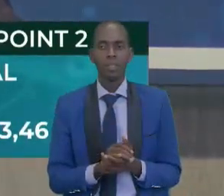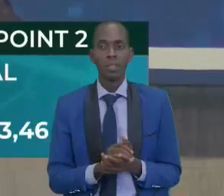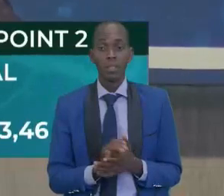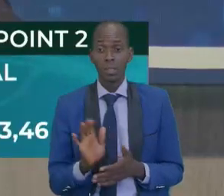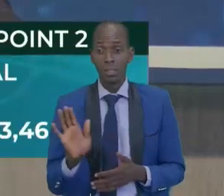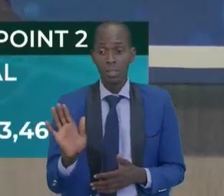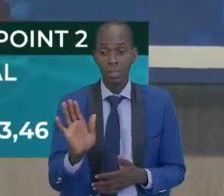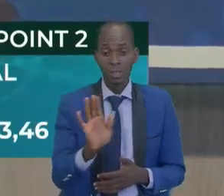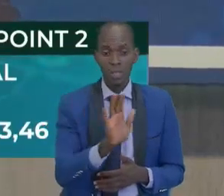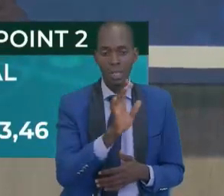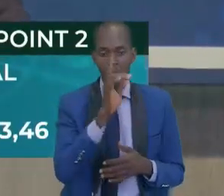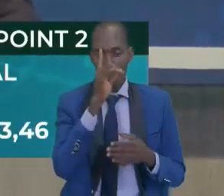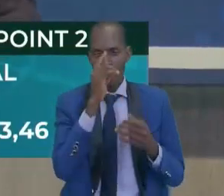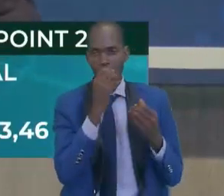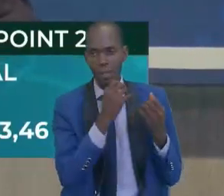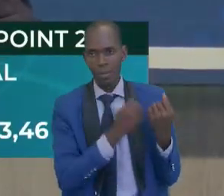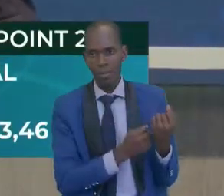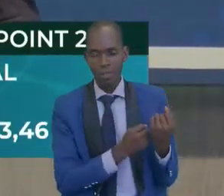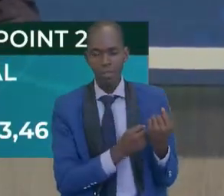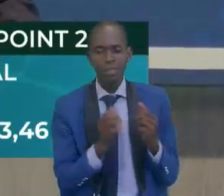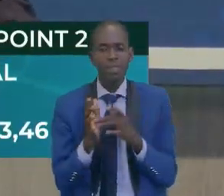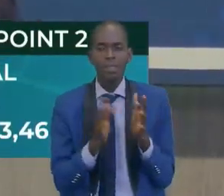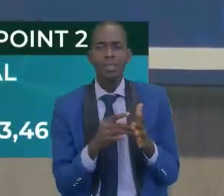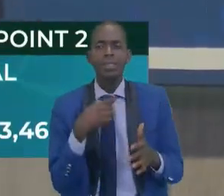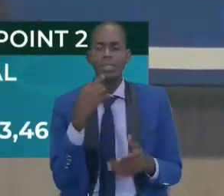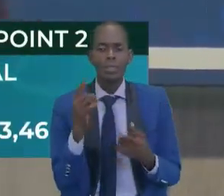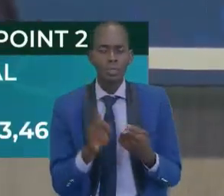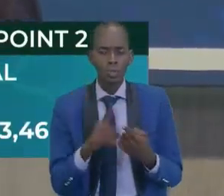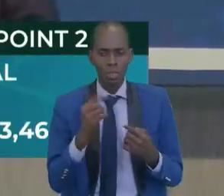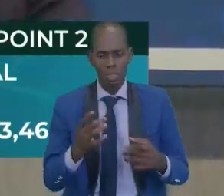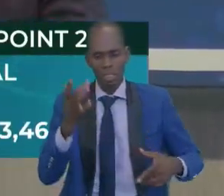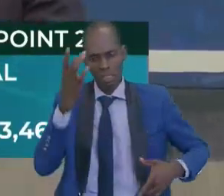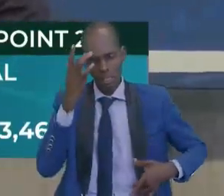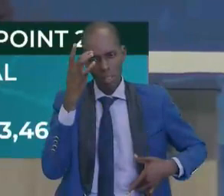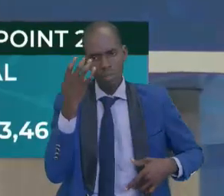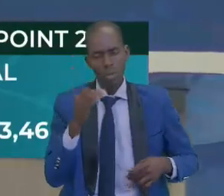their faith, he said unto the sick of the palsy,